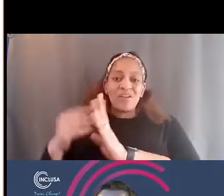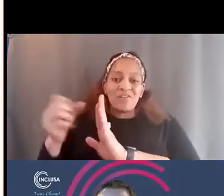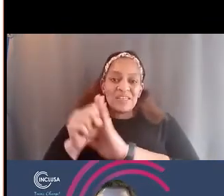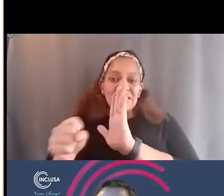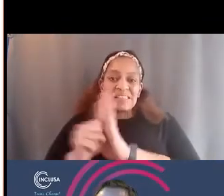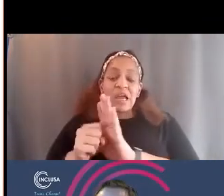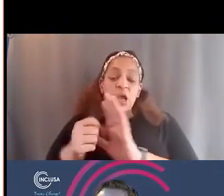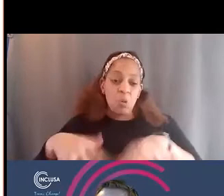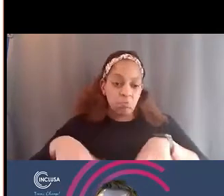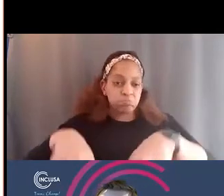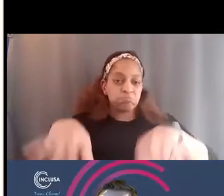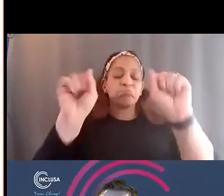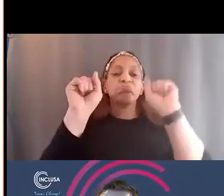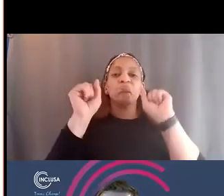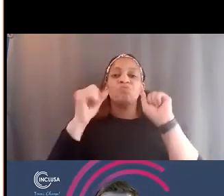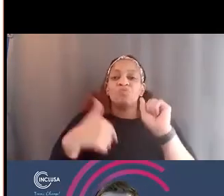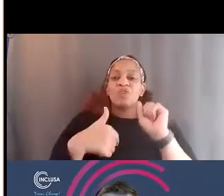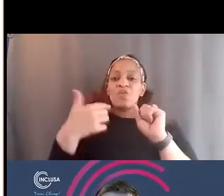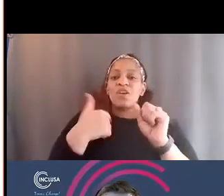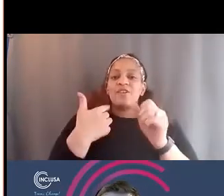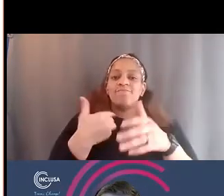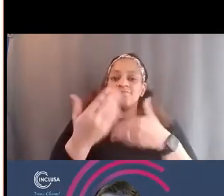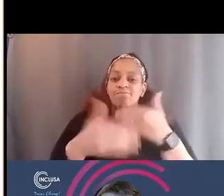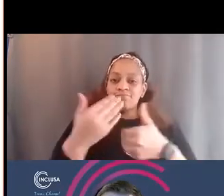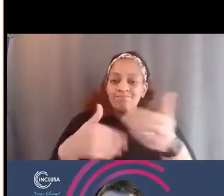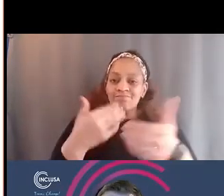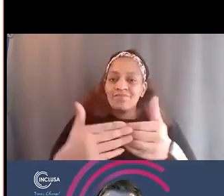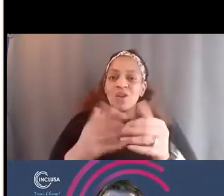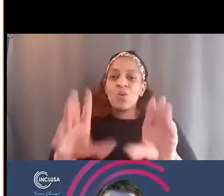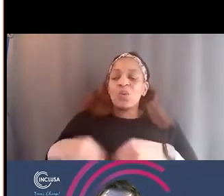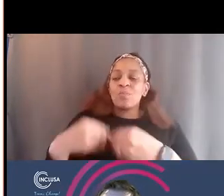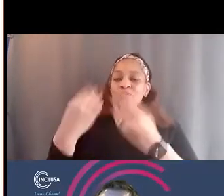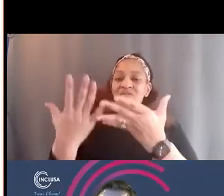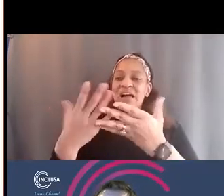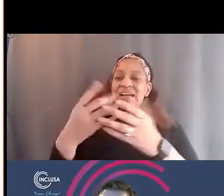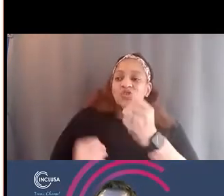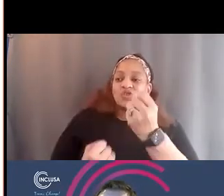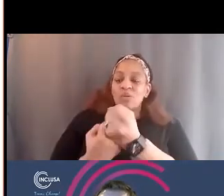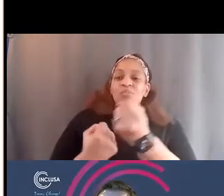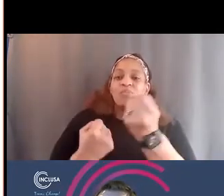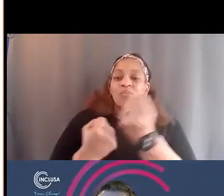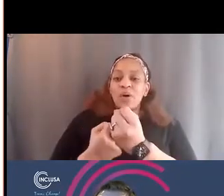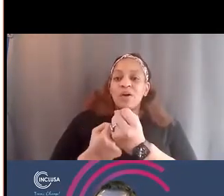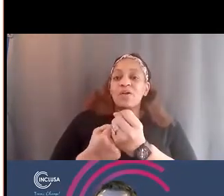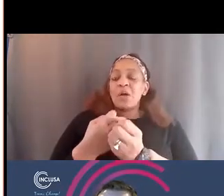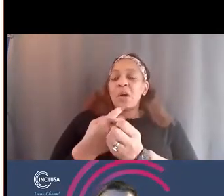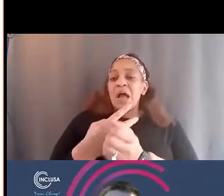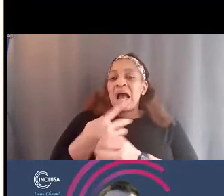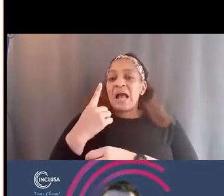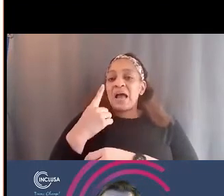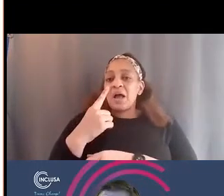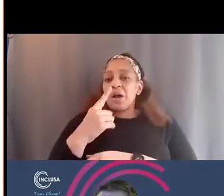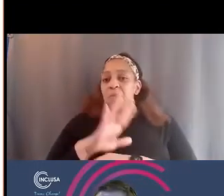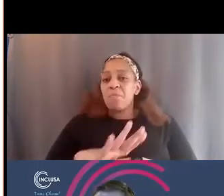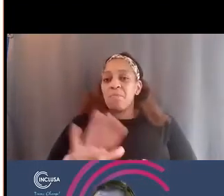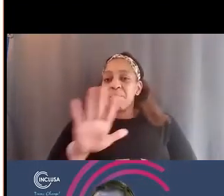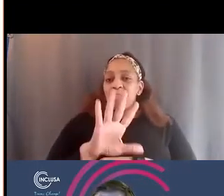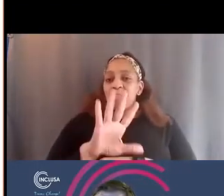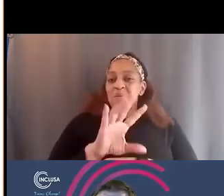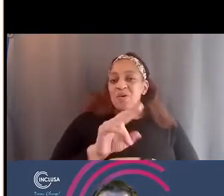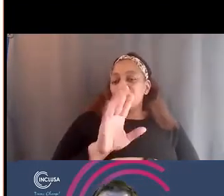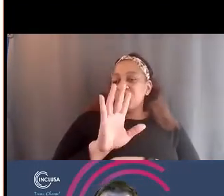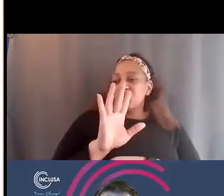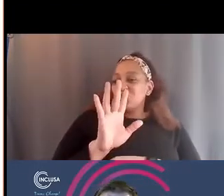develop our network, and essentially we're providing support to about 2,500 new members